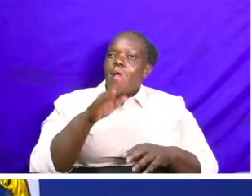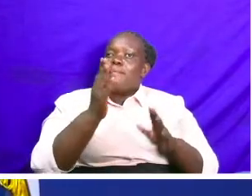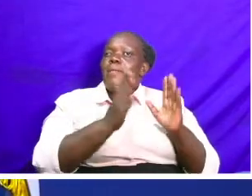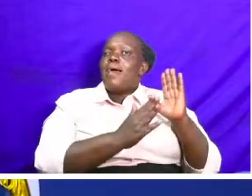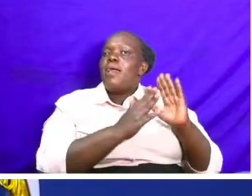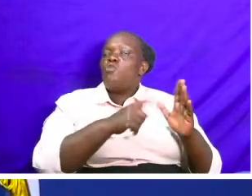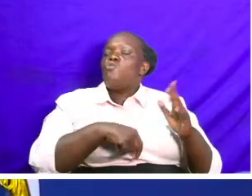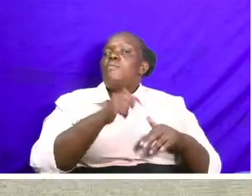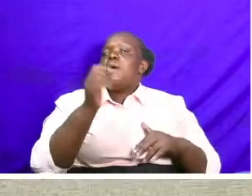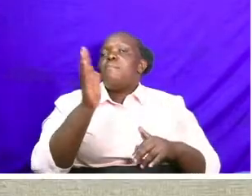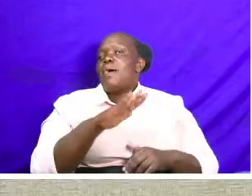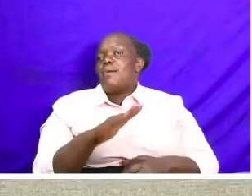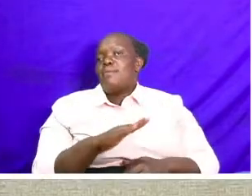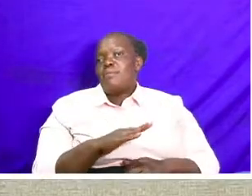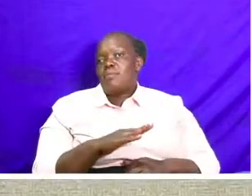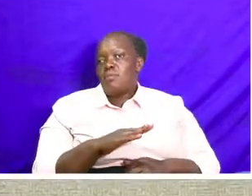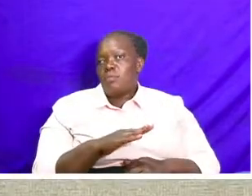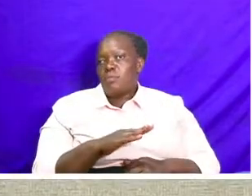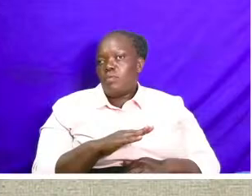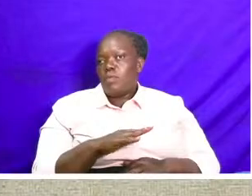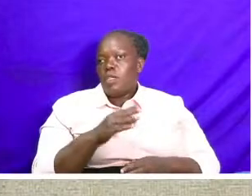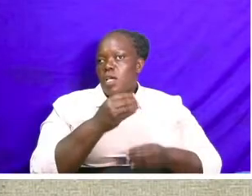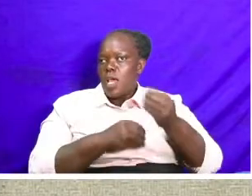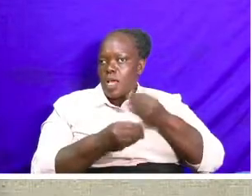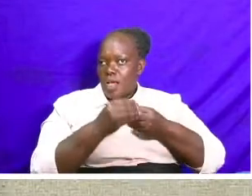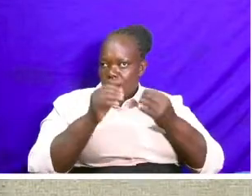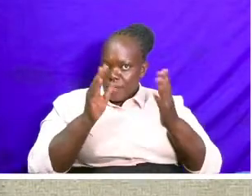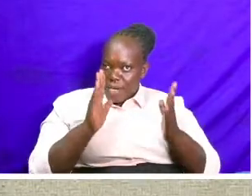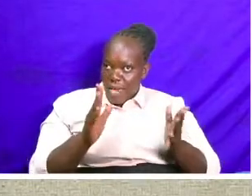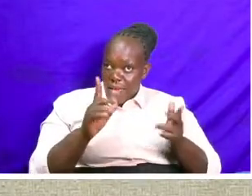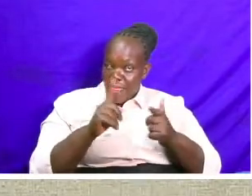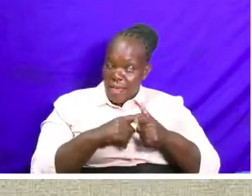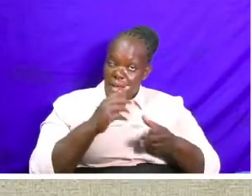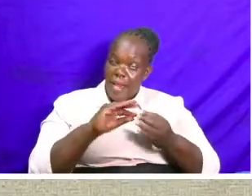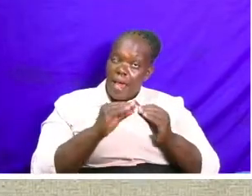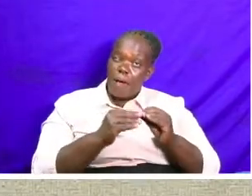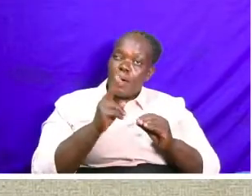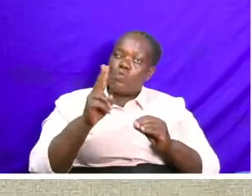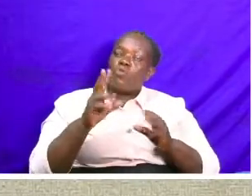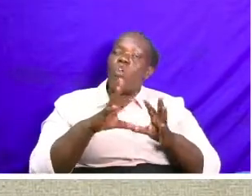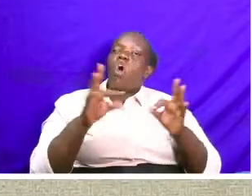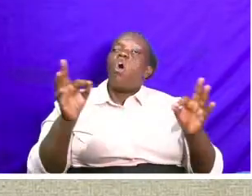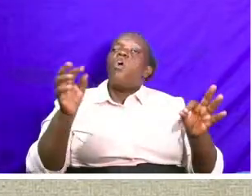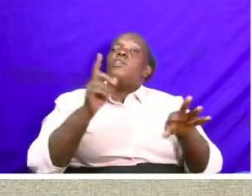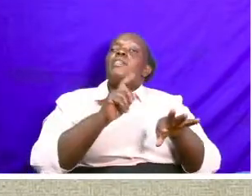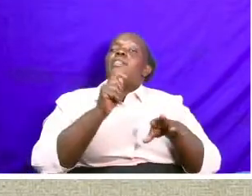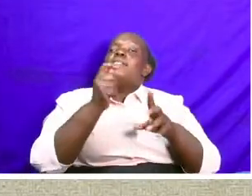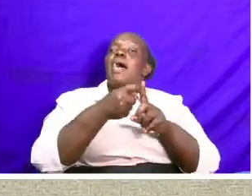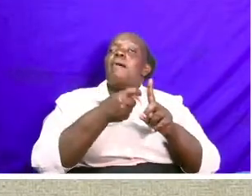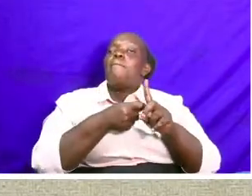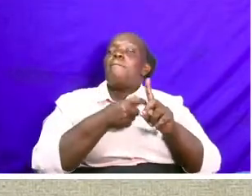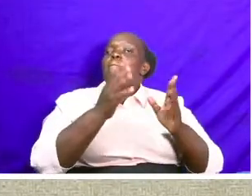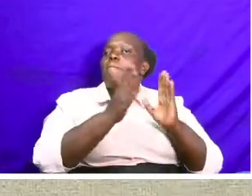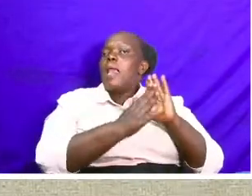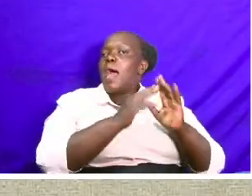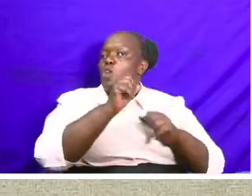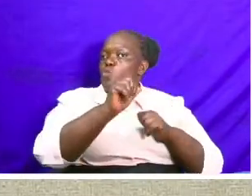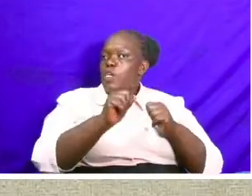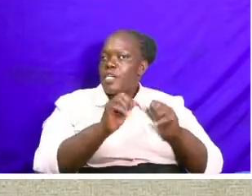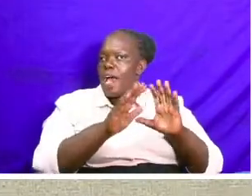to compensate the traders? Number two, what are the long-term plans to avert such cases?